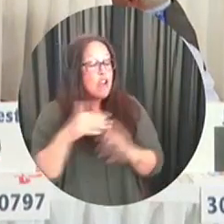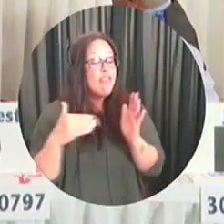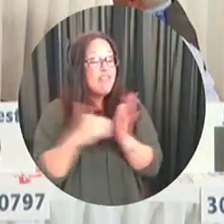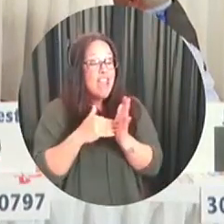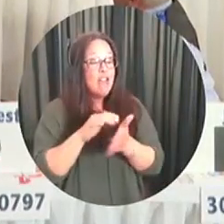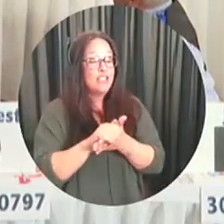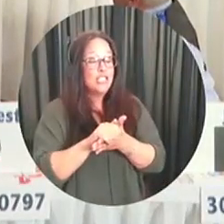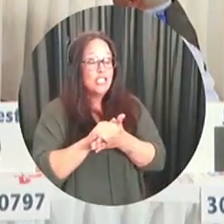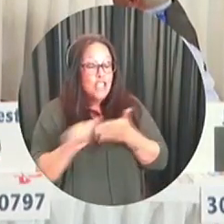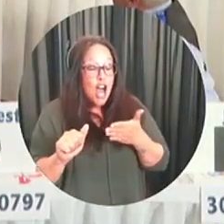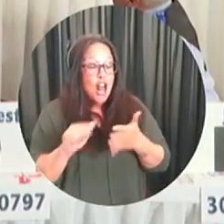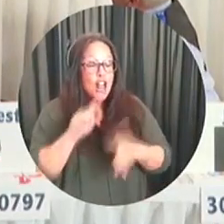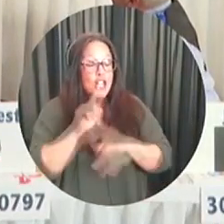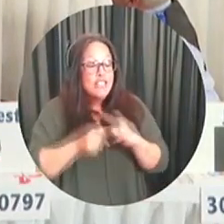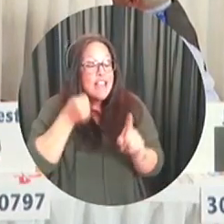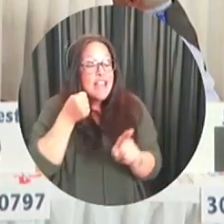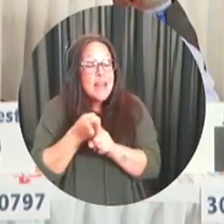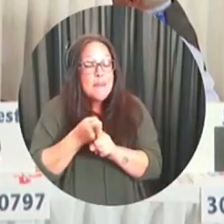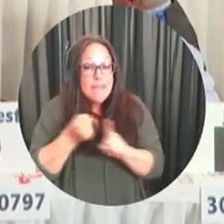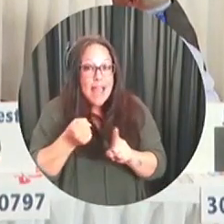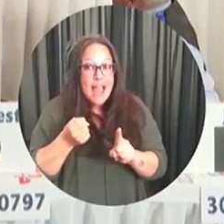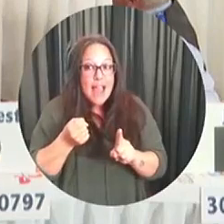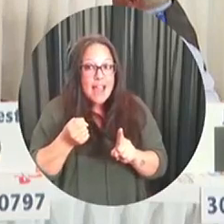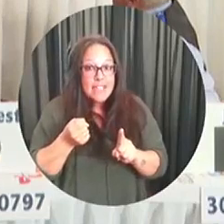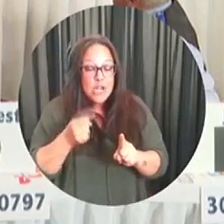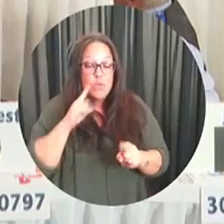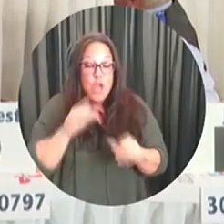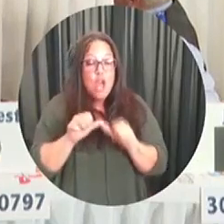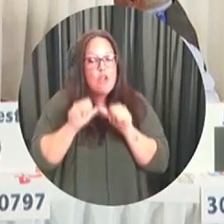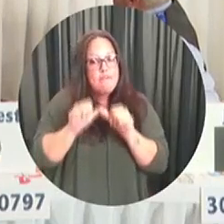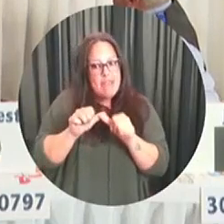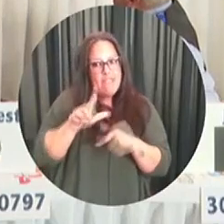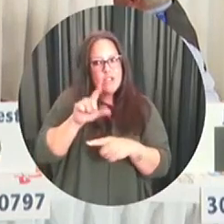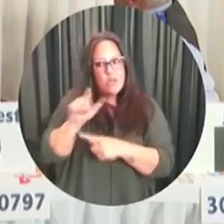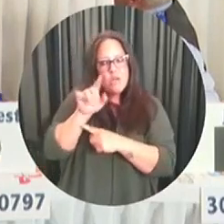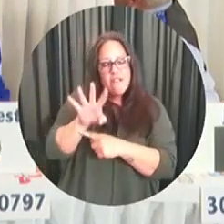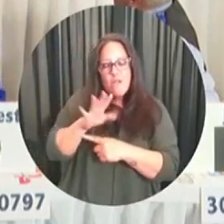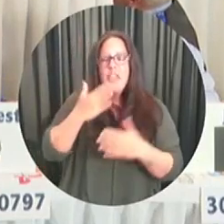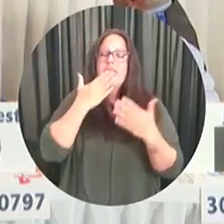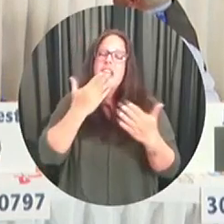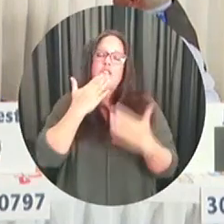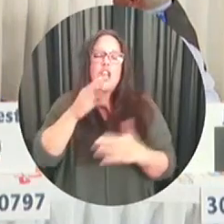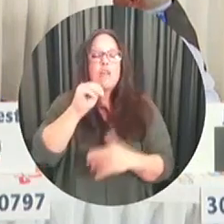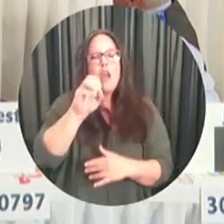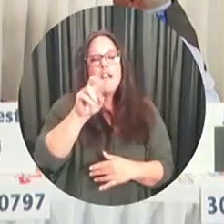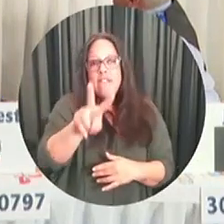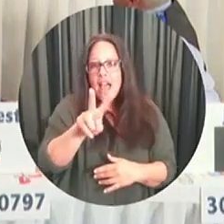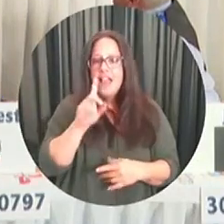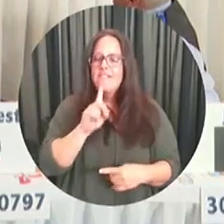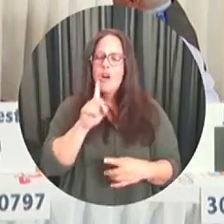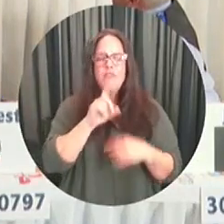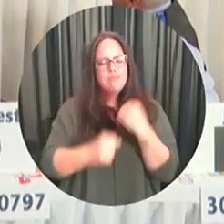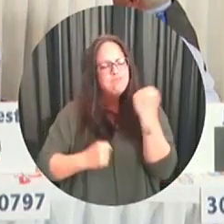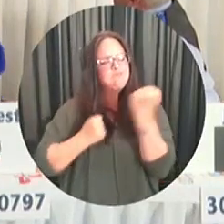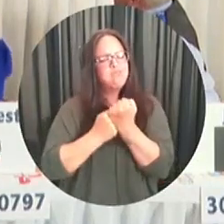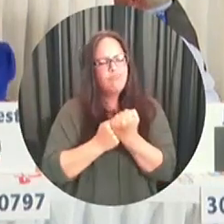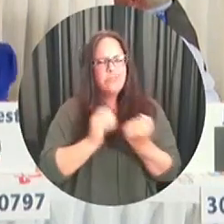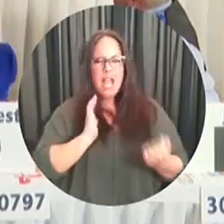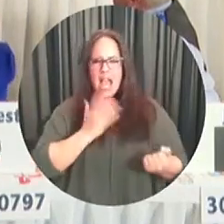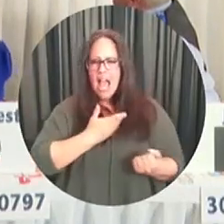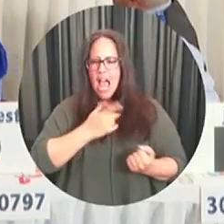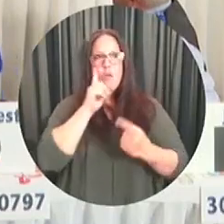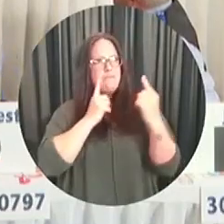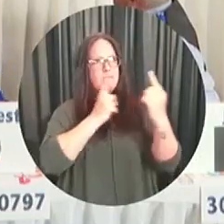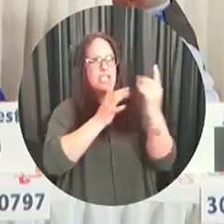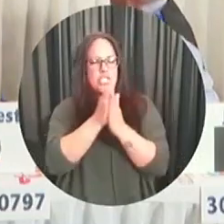$300,000 of impact will be made in 2024. Thank you to the Mid-Ohio Valley for believing in our mission, for believing for everything that we